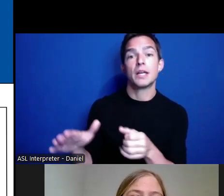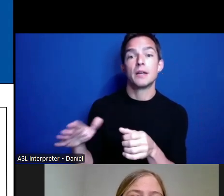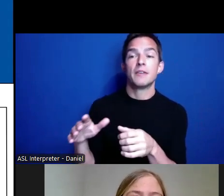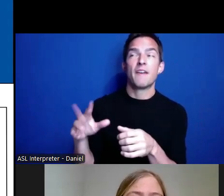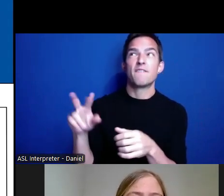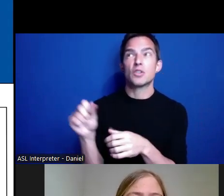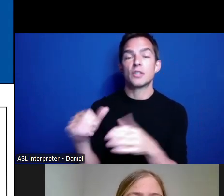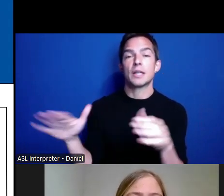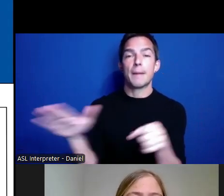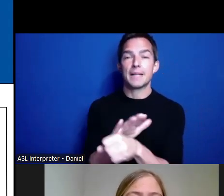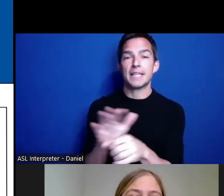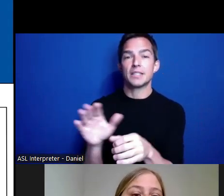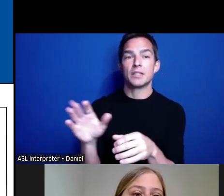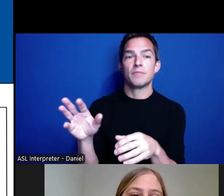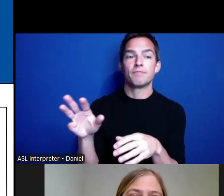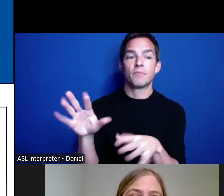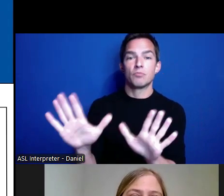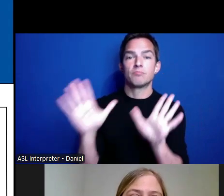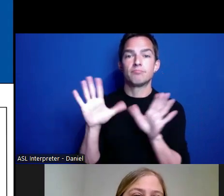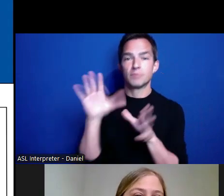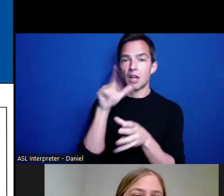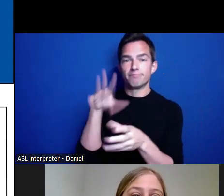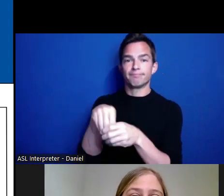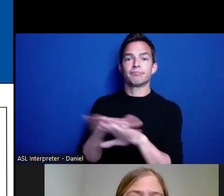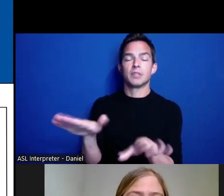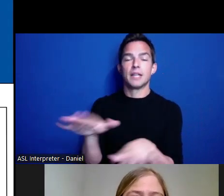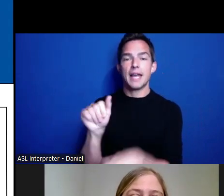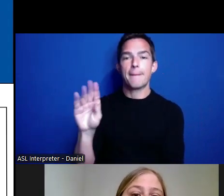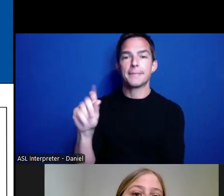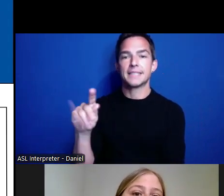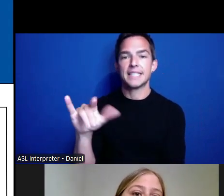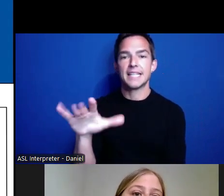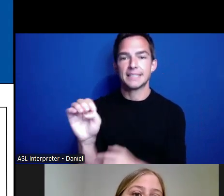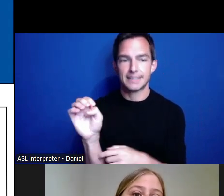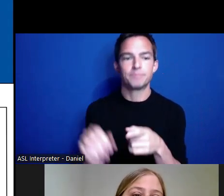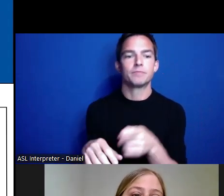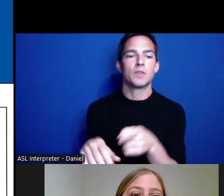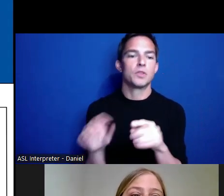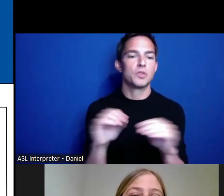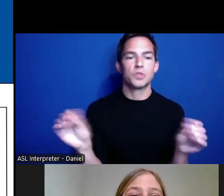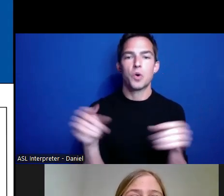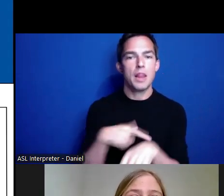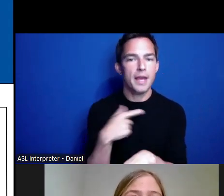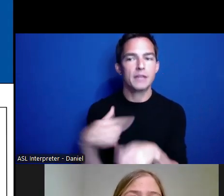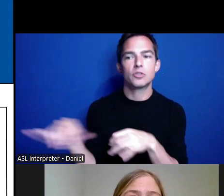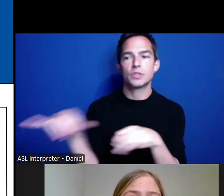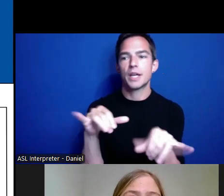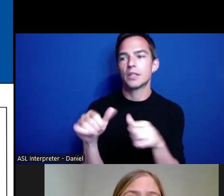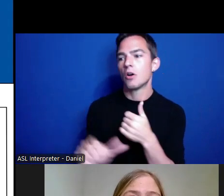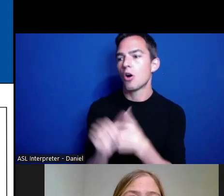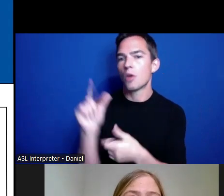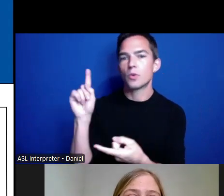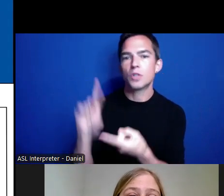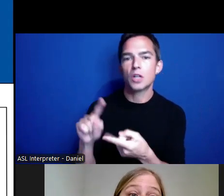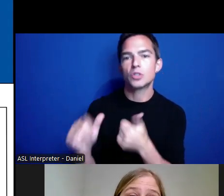So in terms of there are no abstinence standards, there's no length of abstinence, there's no standard around whether harm reduction is an